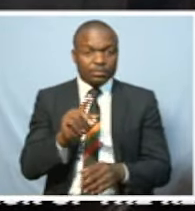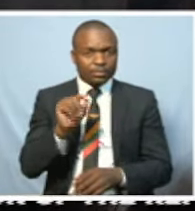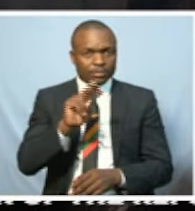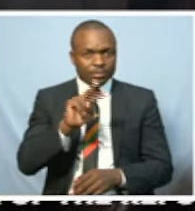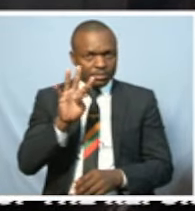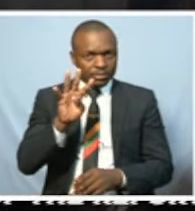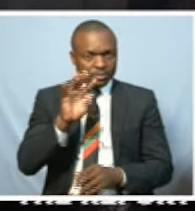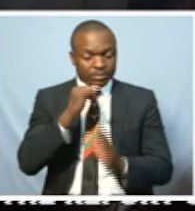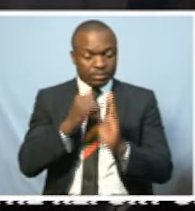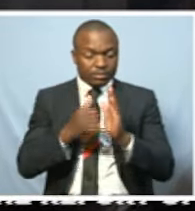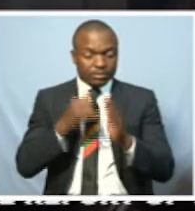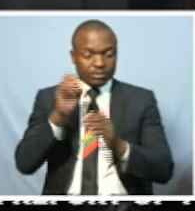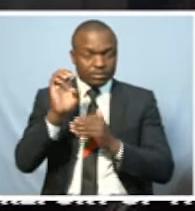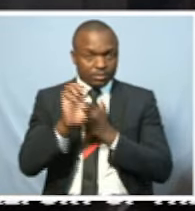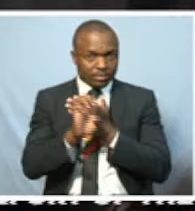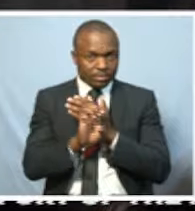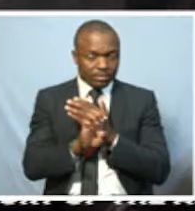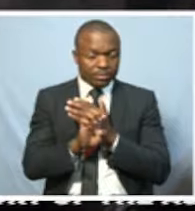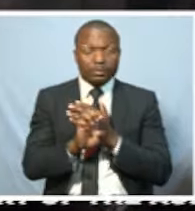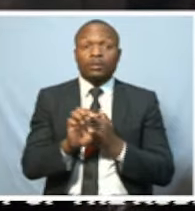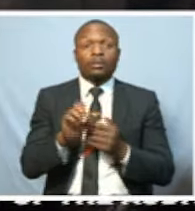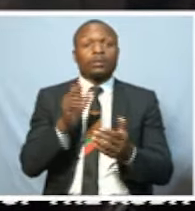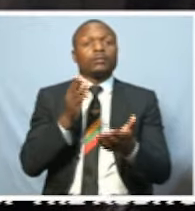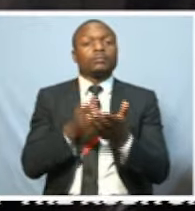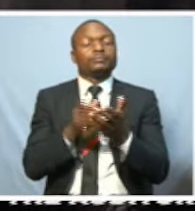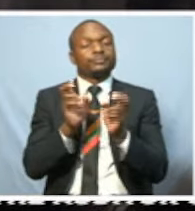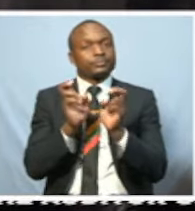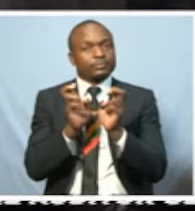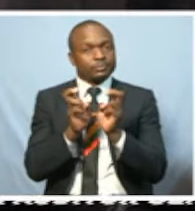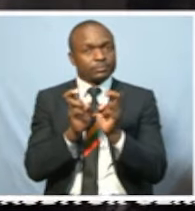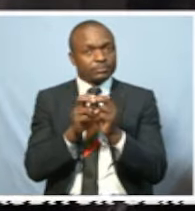This is a contract that we are supposed